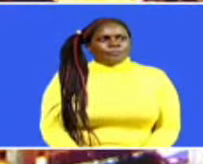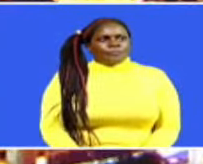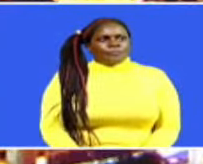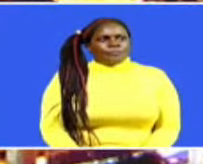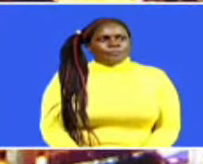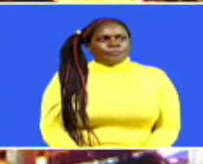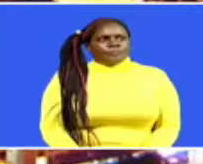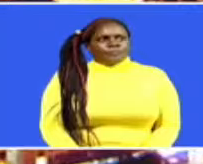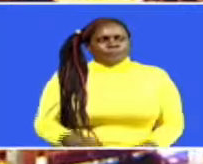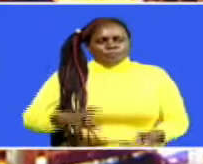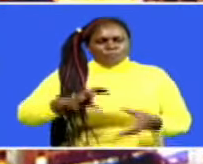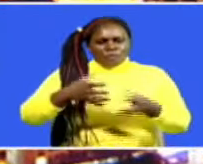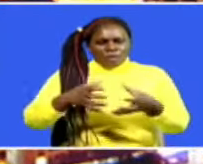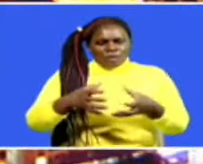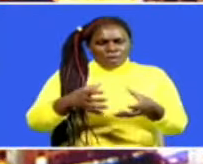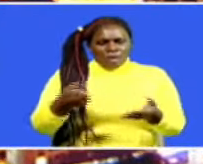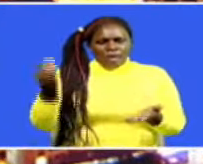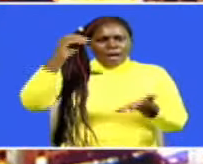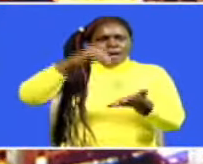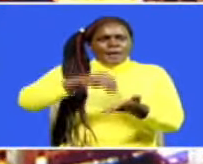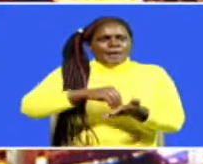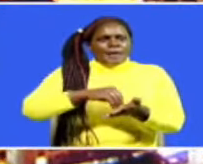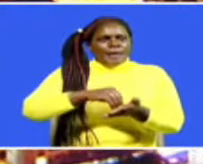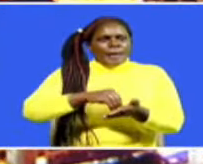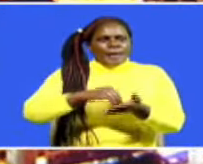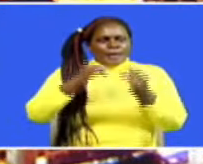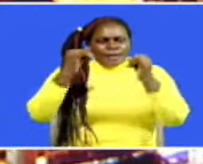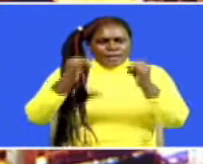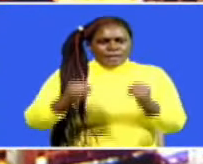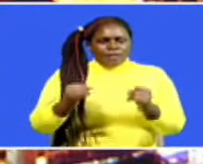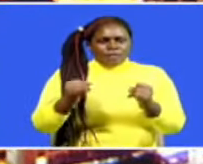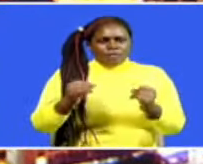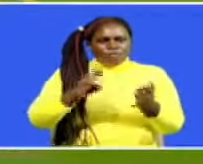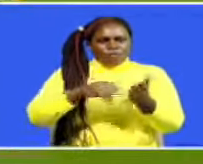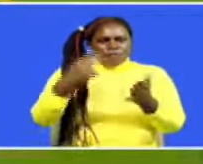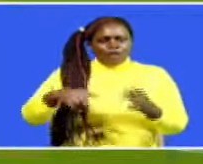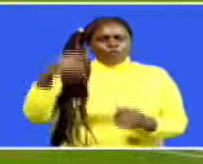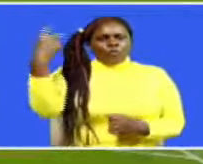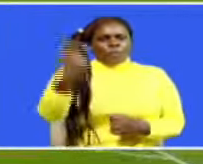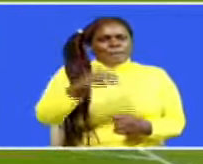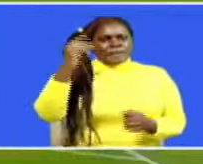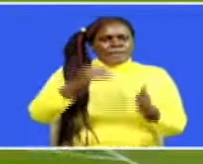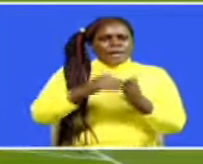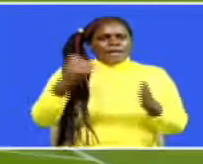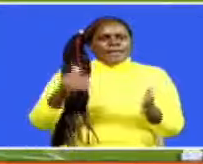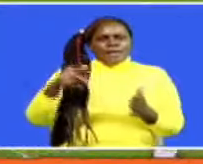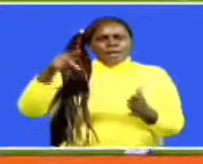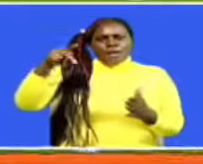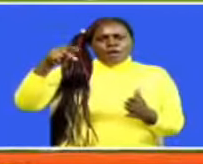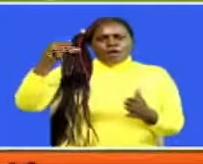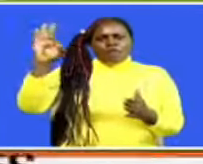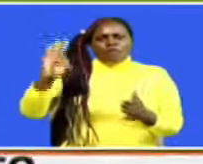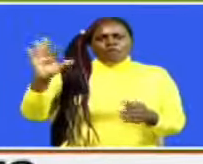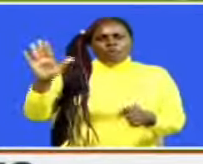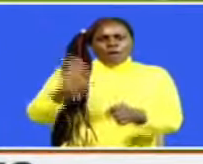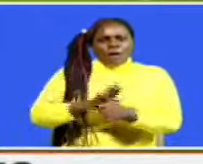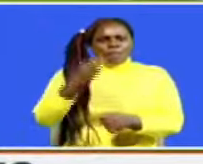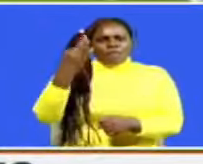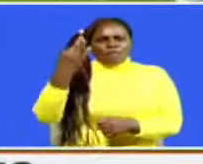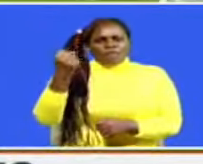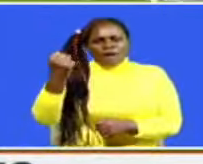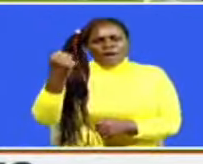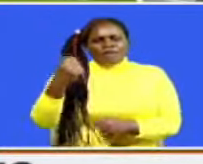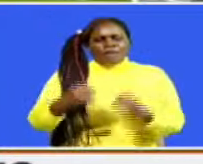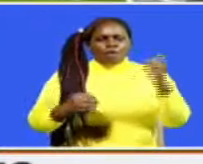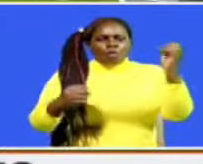VAR controversy reigned on Wolves once again as Gary O'Neill's side fell to defeat against Fulham following a 5-0 thriller